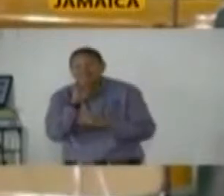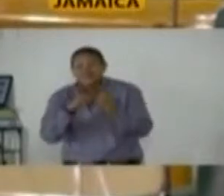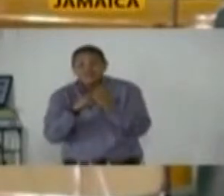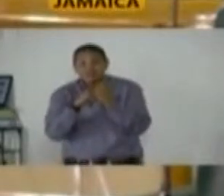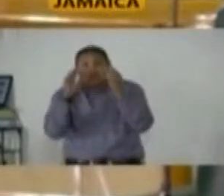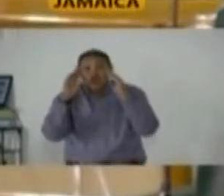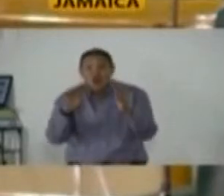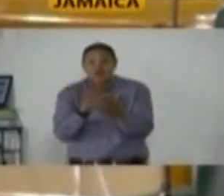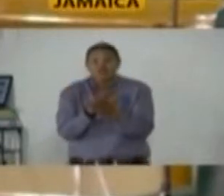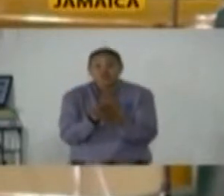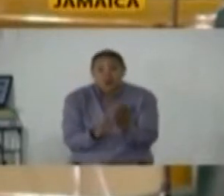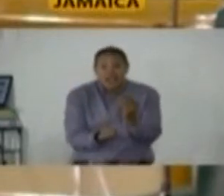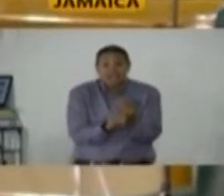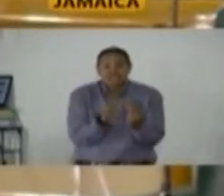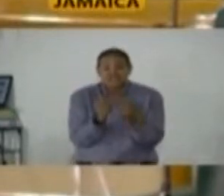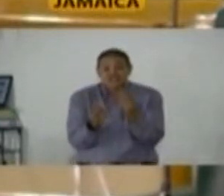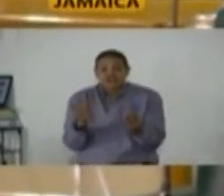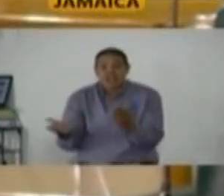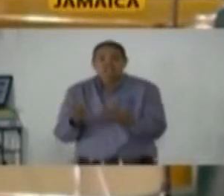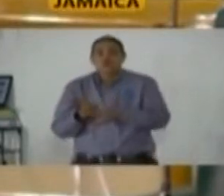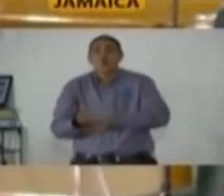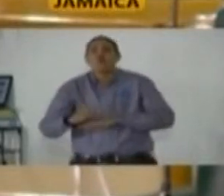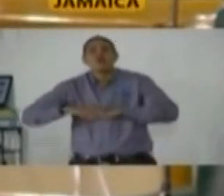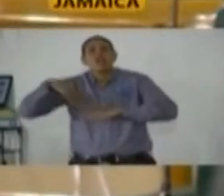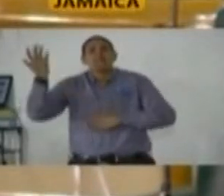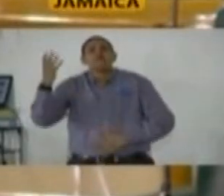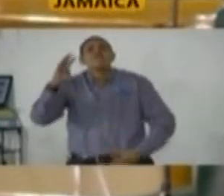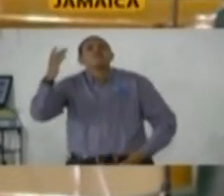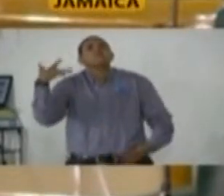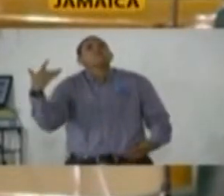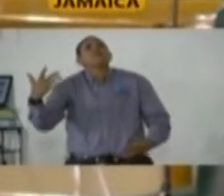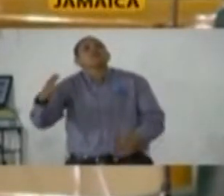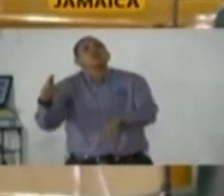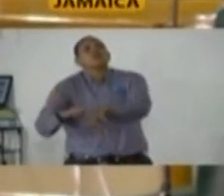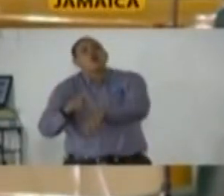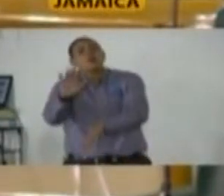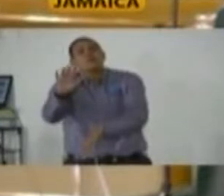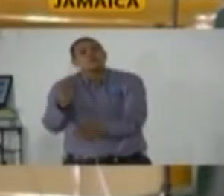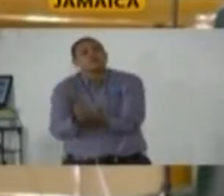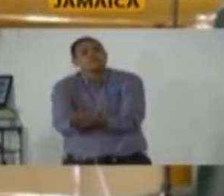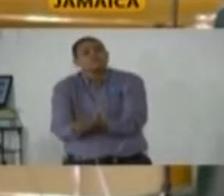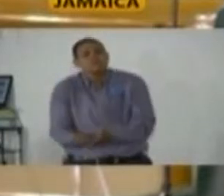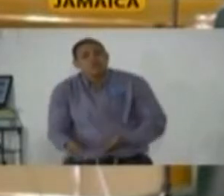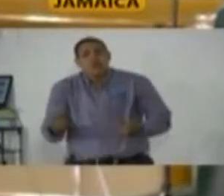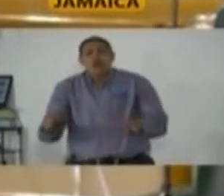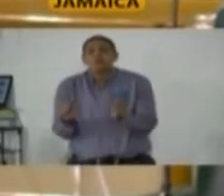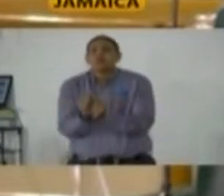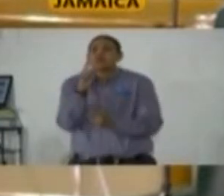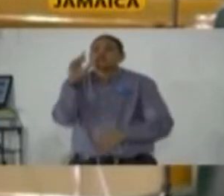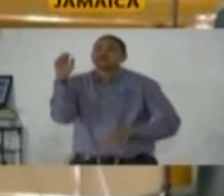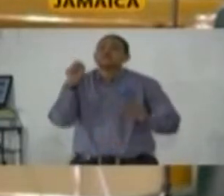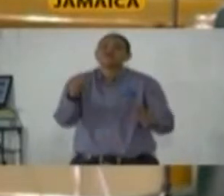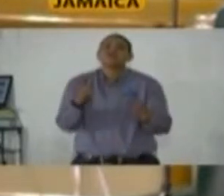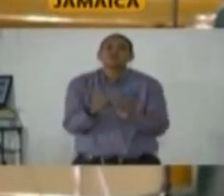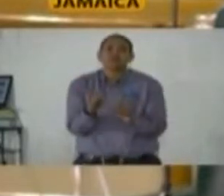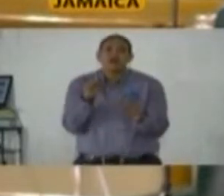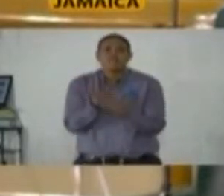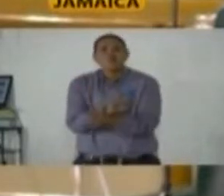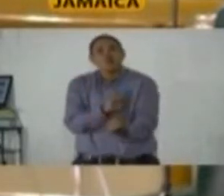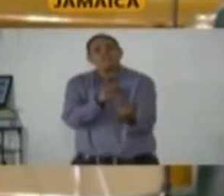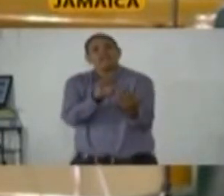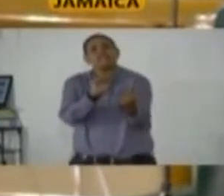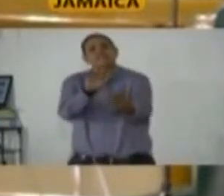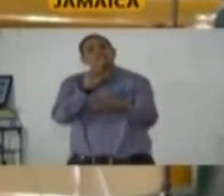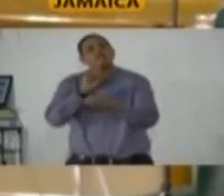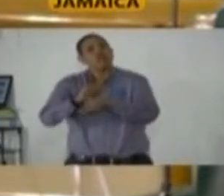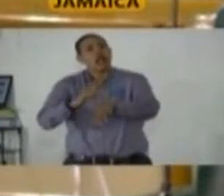with additional grants over and above what we would normally provide. With the resumption of full face-to-face, we made